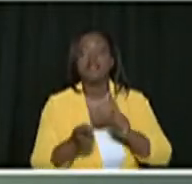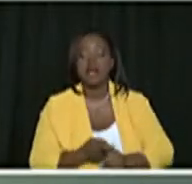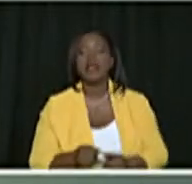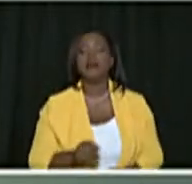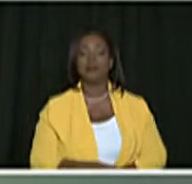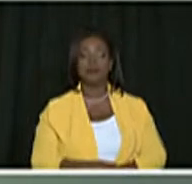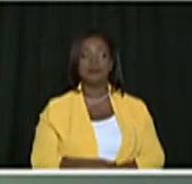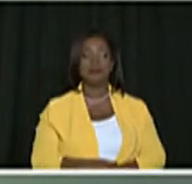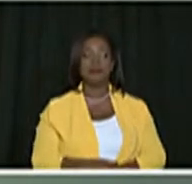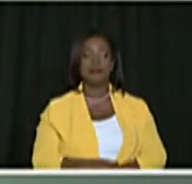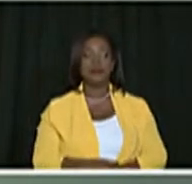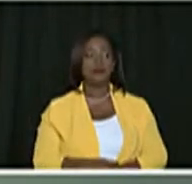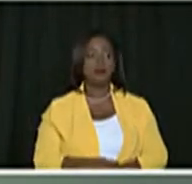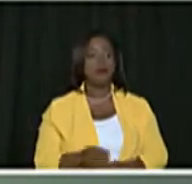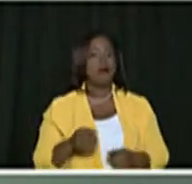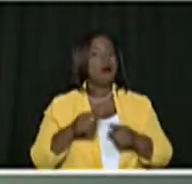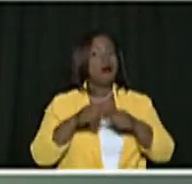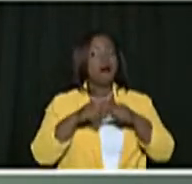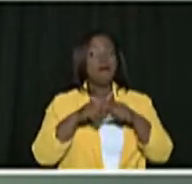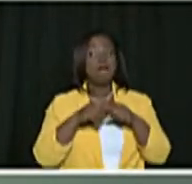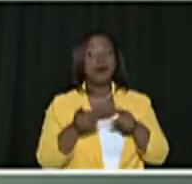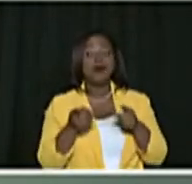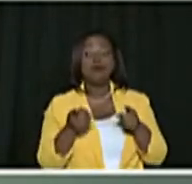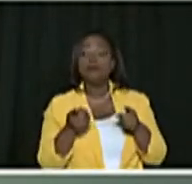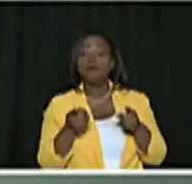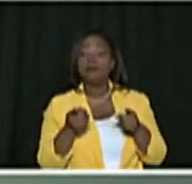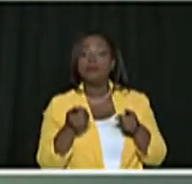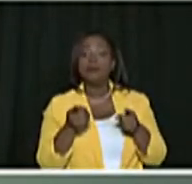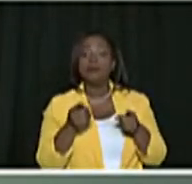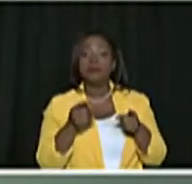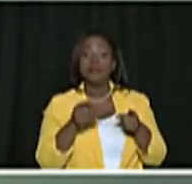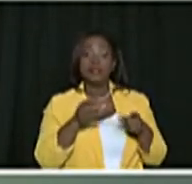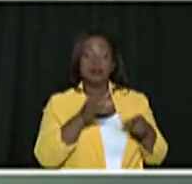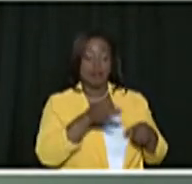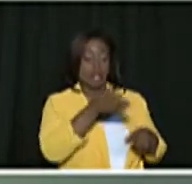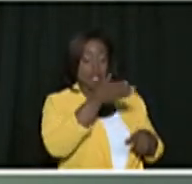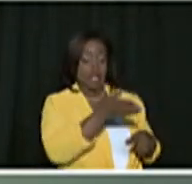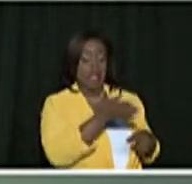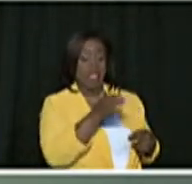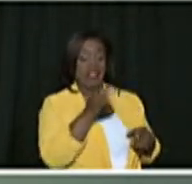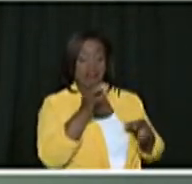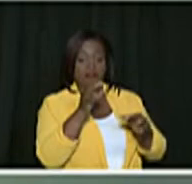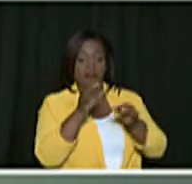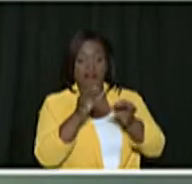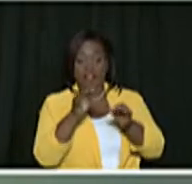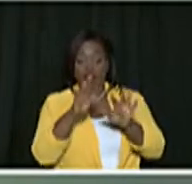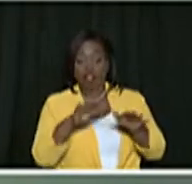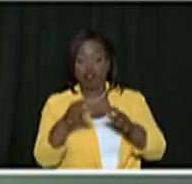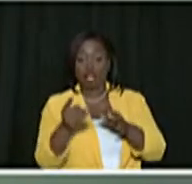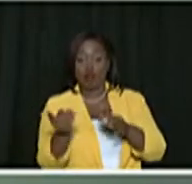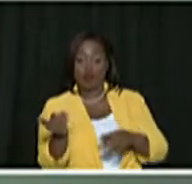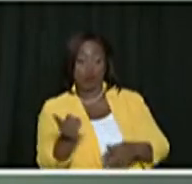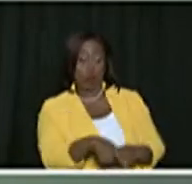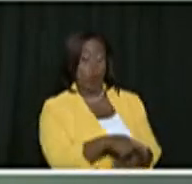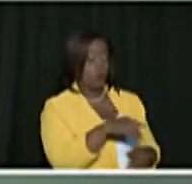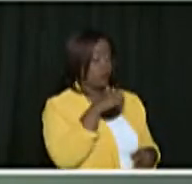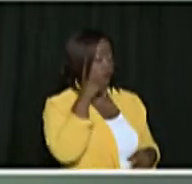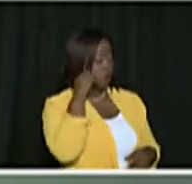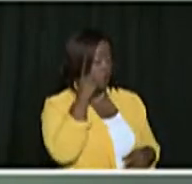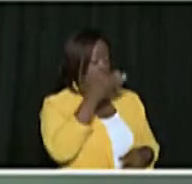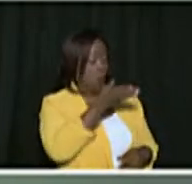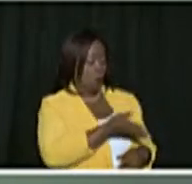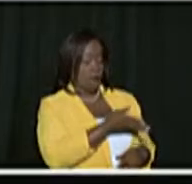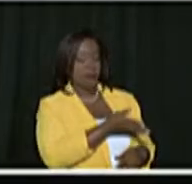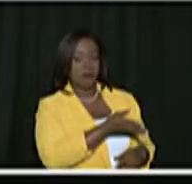kind of conversation with them and their parents to ensure that the parents know that they are with you. We have seen too many cases where parents have